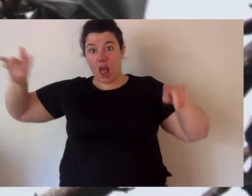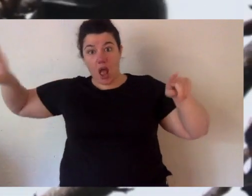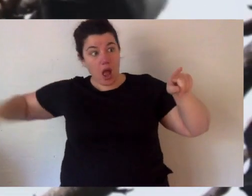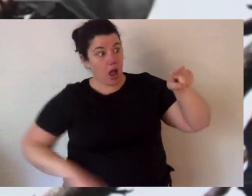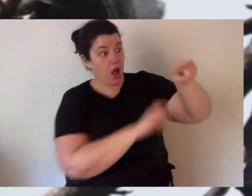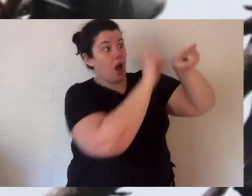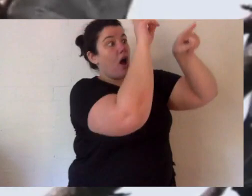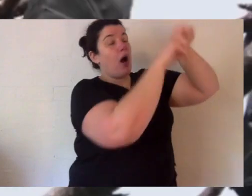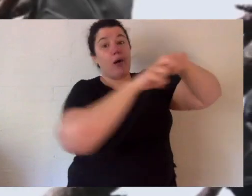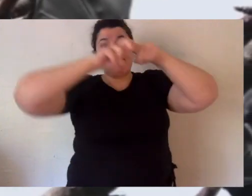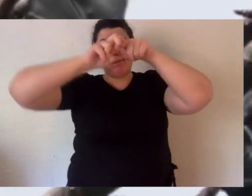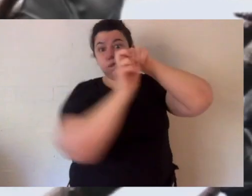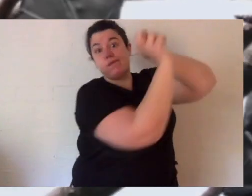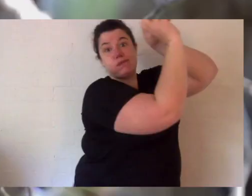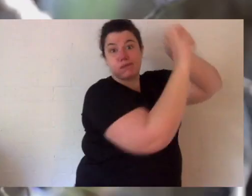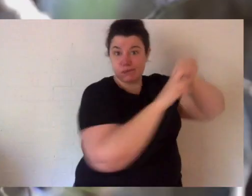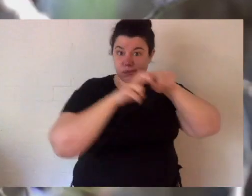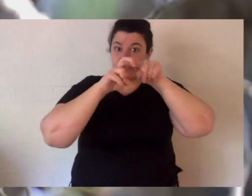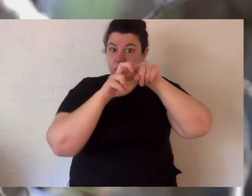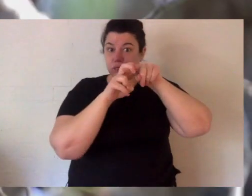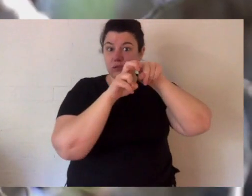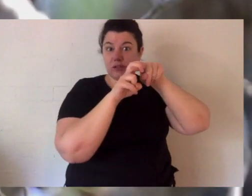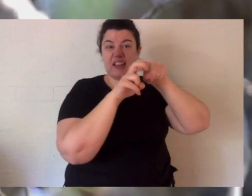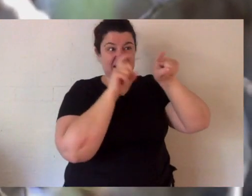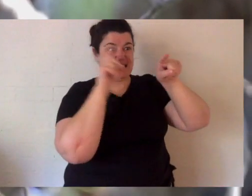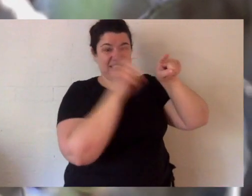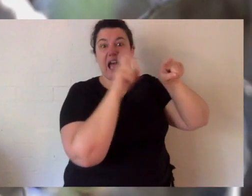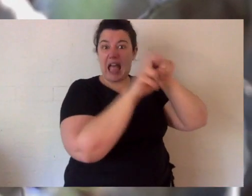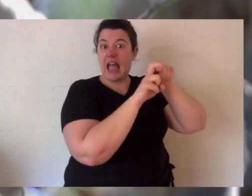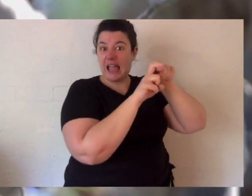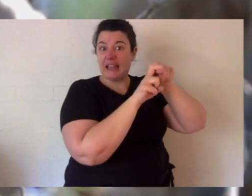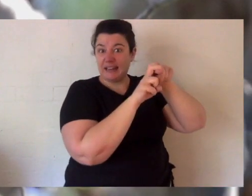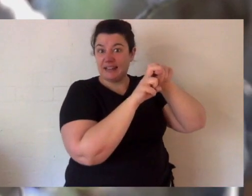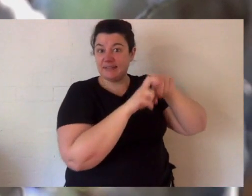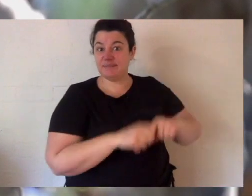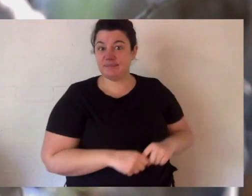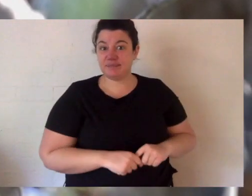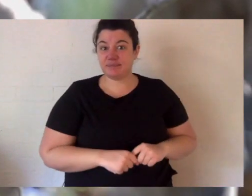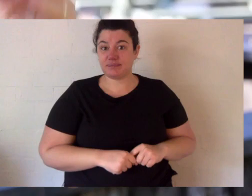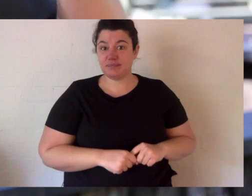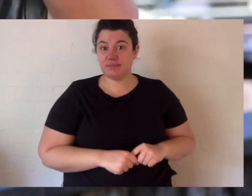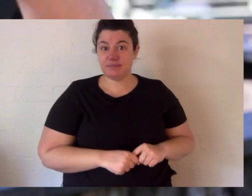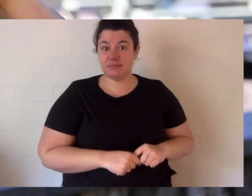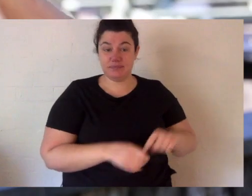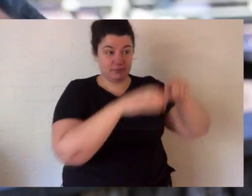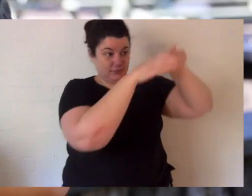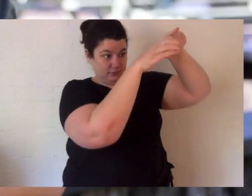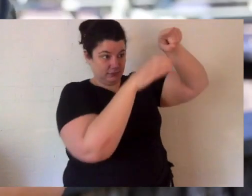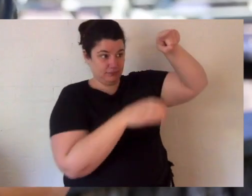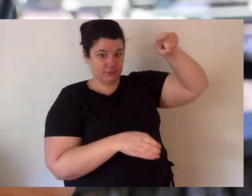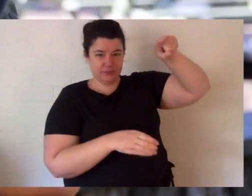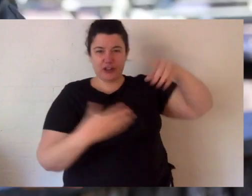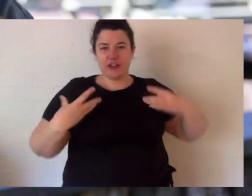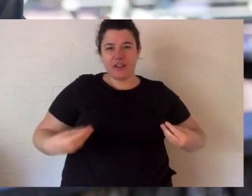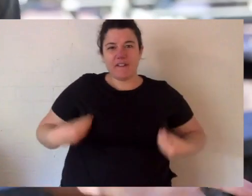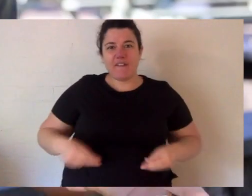clumsy, so by able to hook those feet on, that's how they maintain their hold on the surface or the tree that they're in. Now if we come down, the body